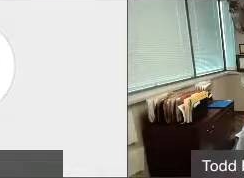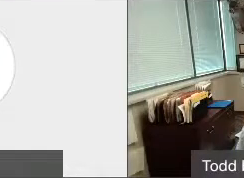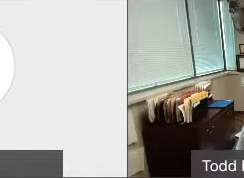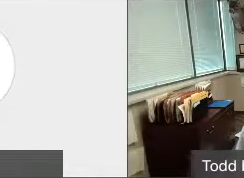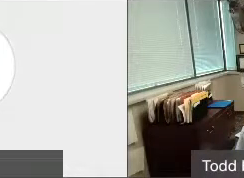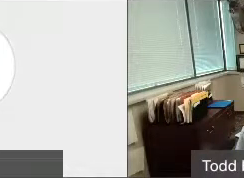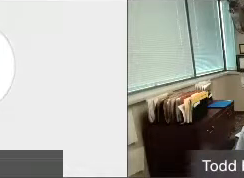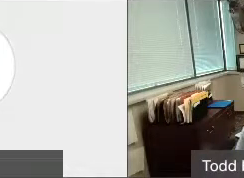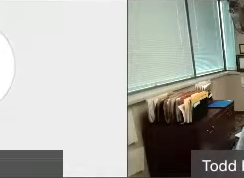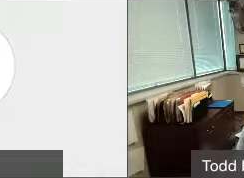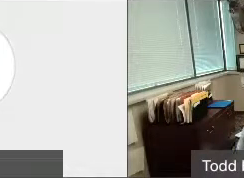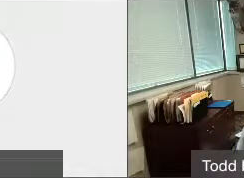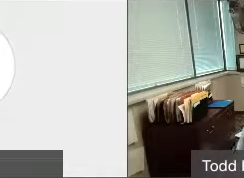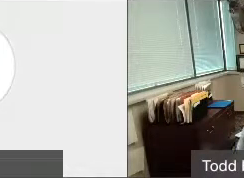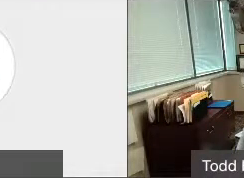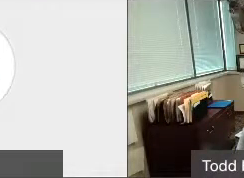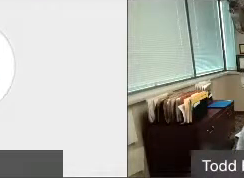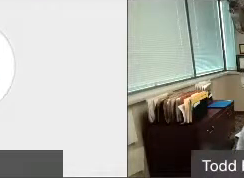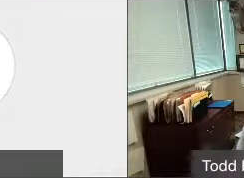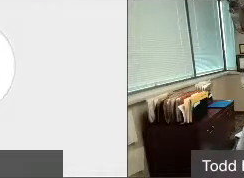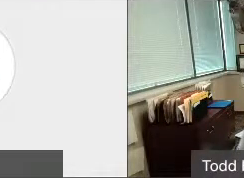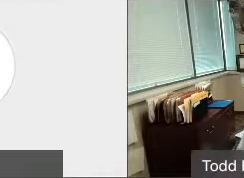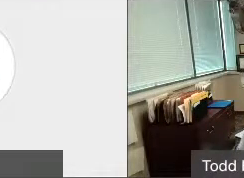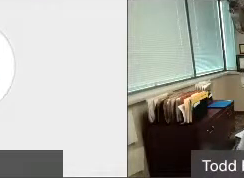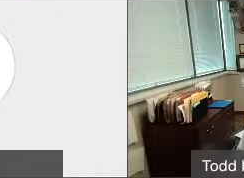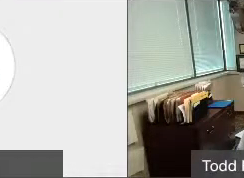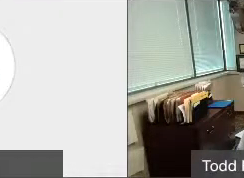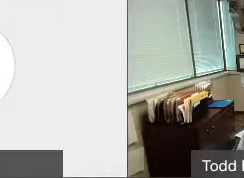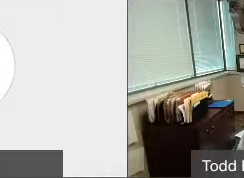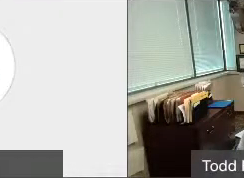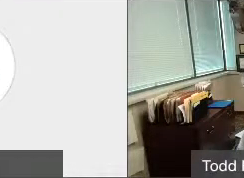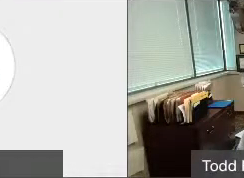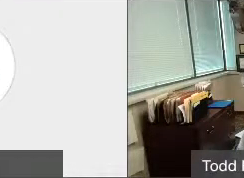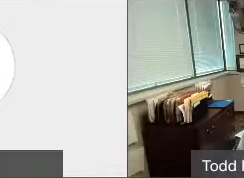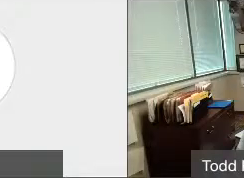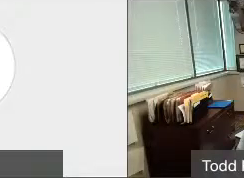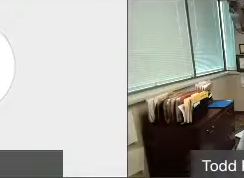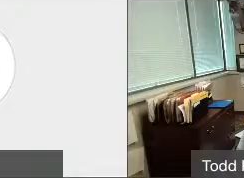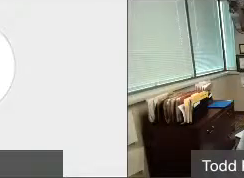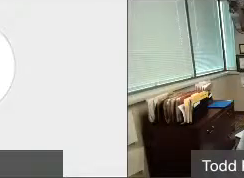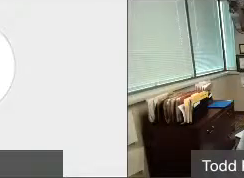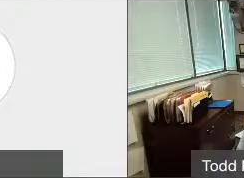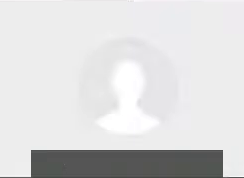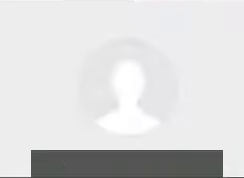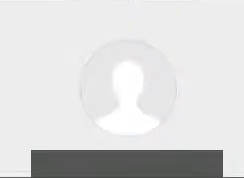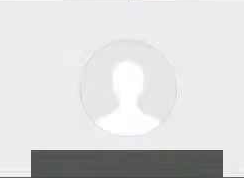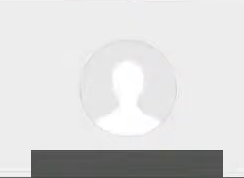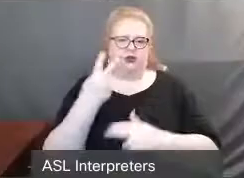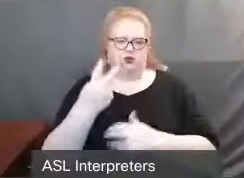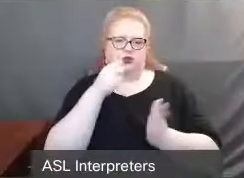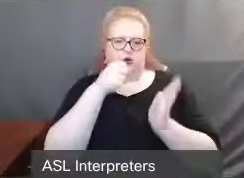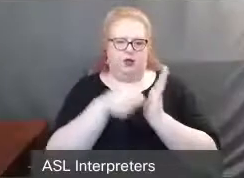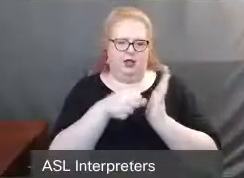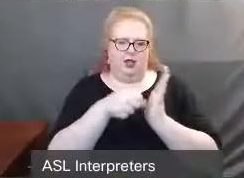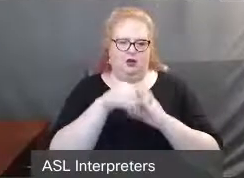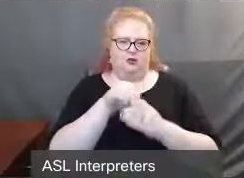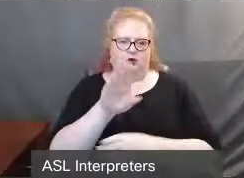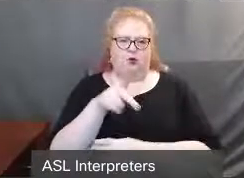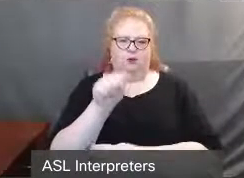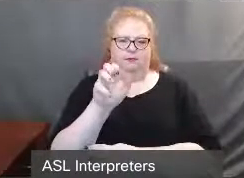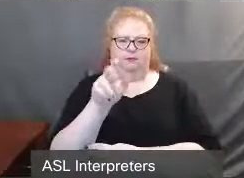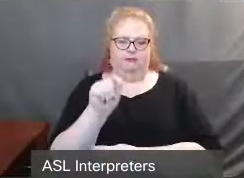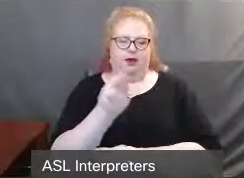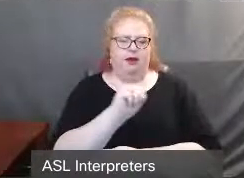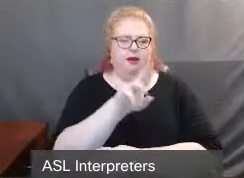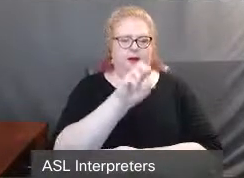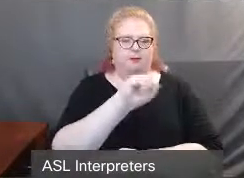As far as property values, if I can I refer y'all to 2 letters that are in your packet that's there. Ms. Jones wrote a letter to